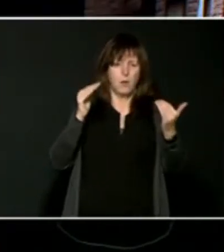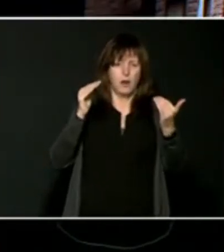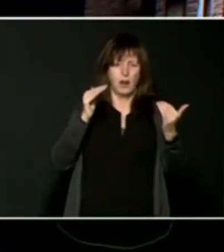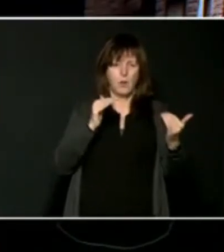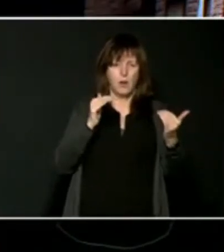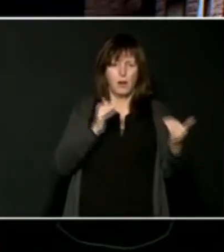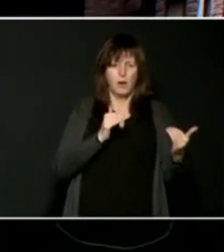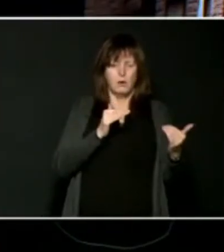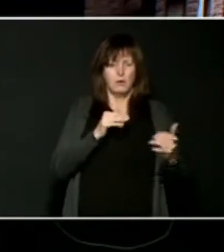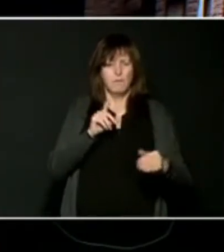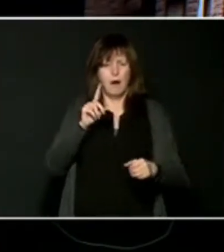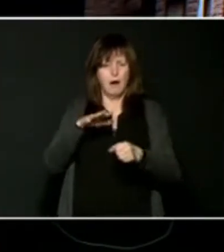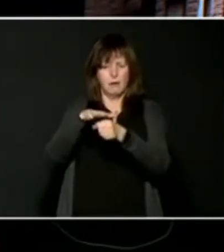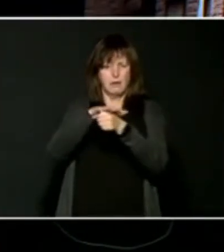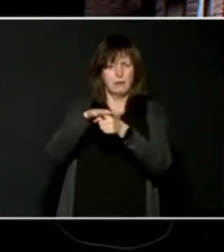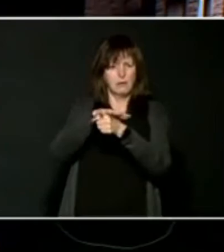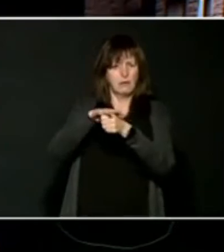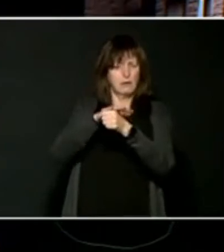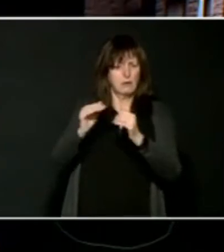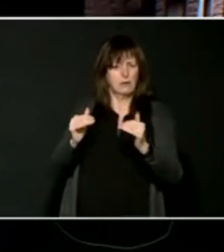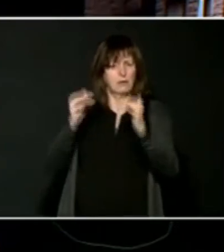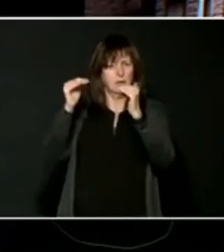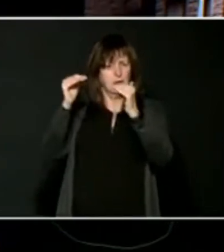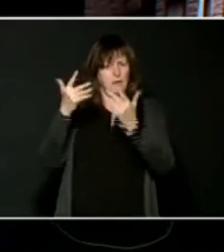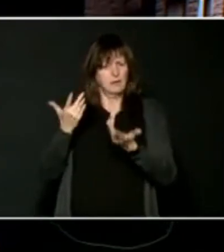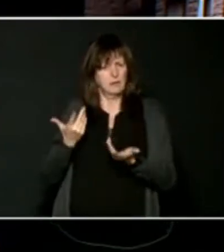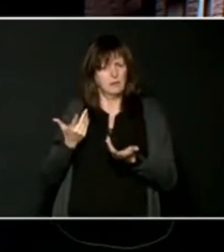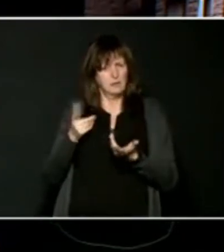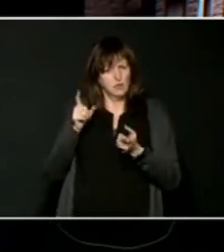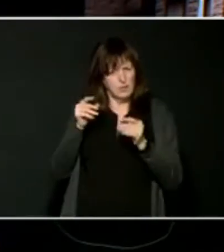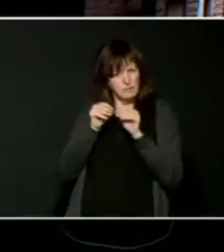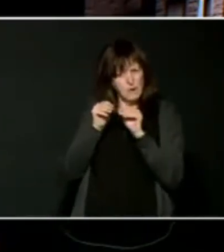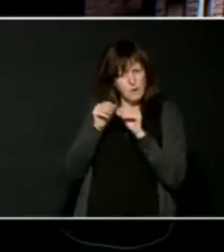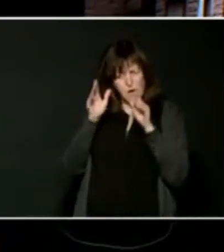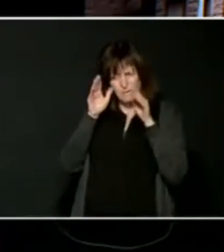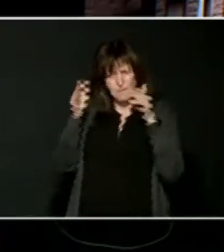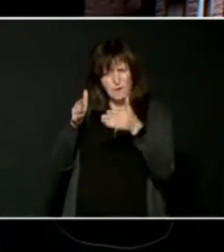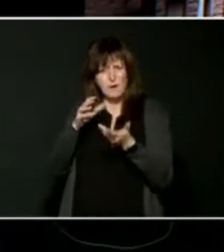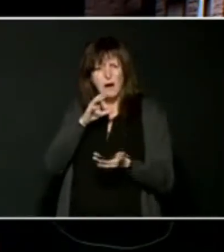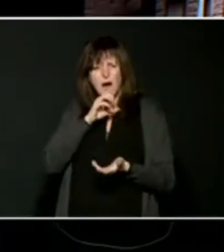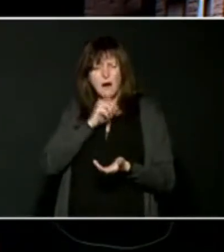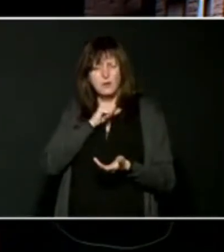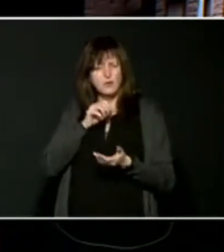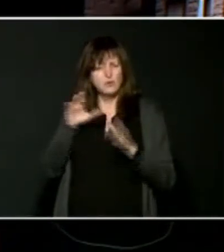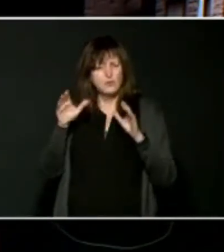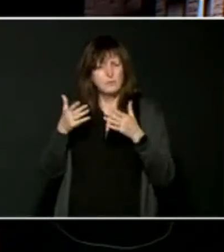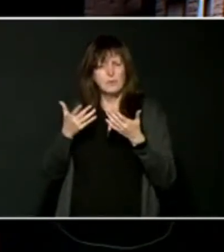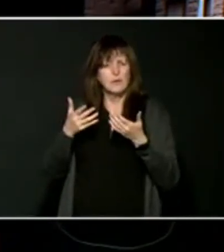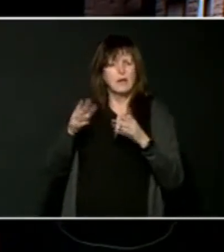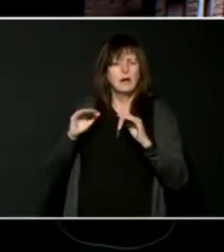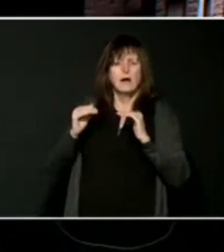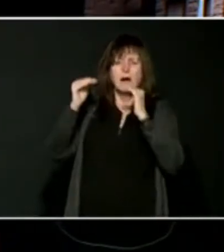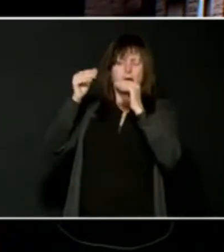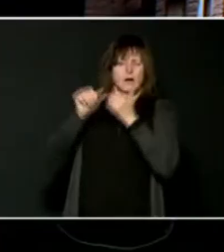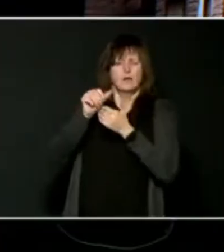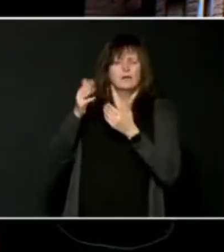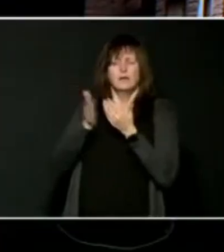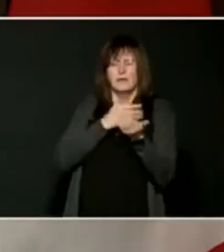Should we be fine-tuning it more to those age groups that are higher risk above the same age group?